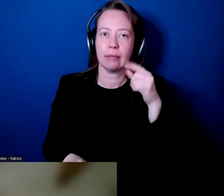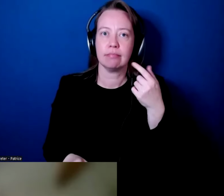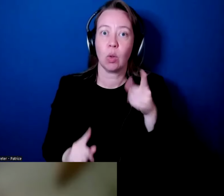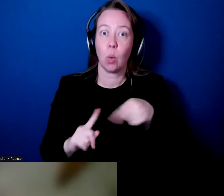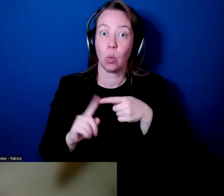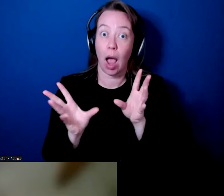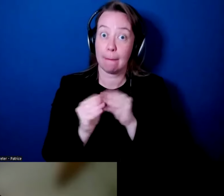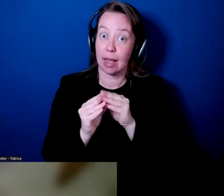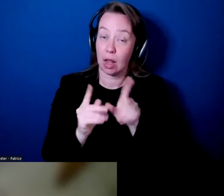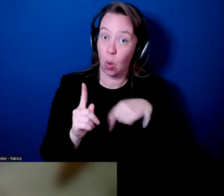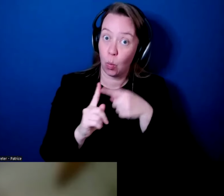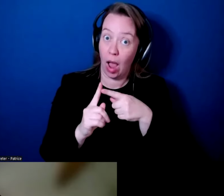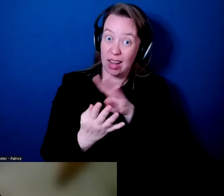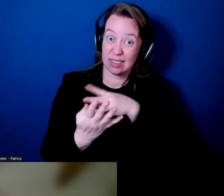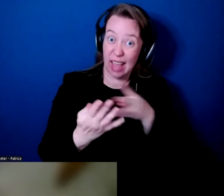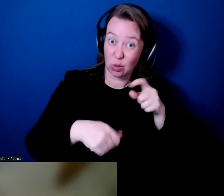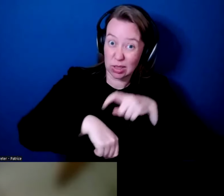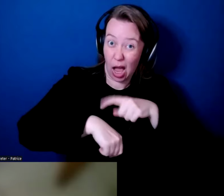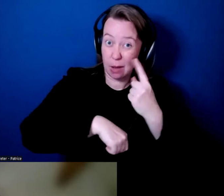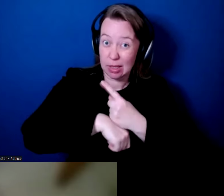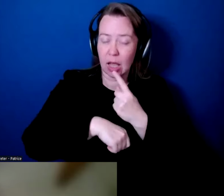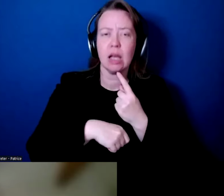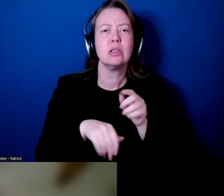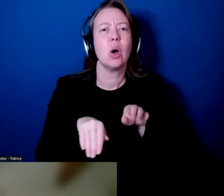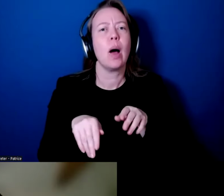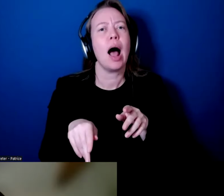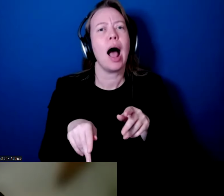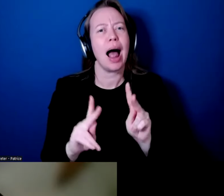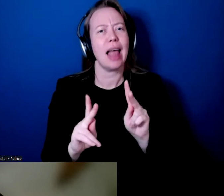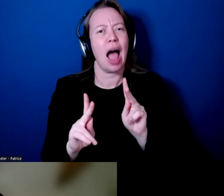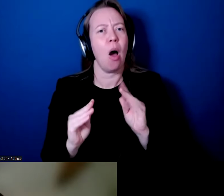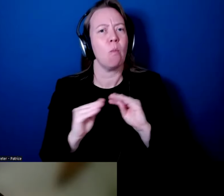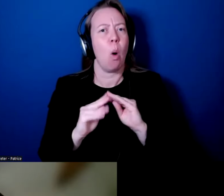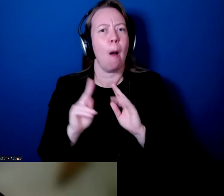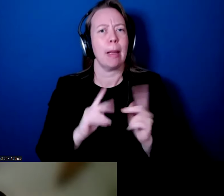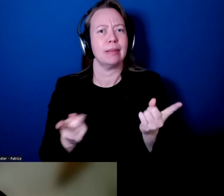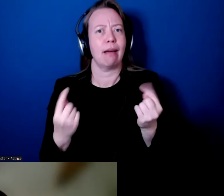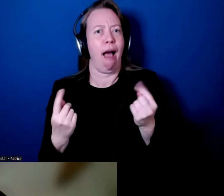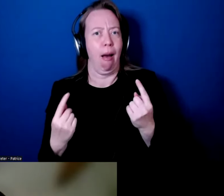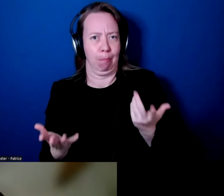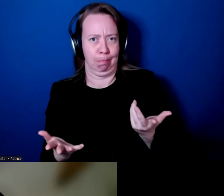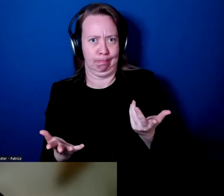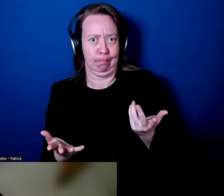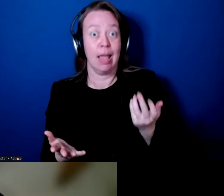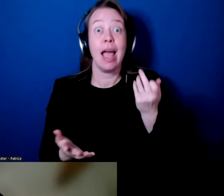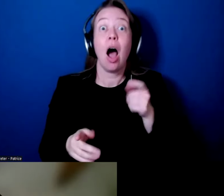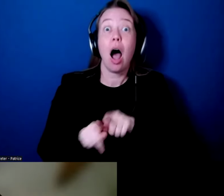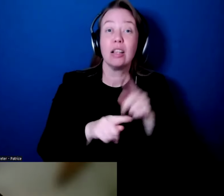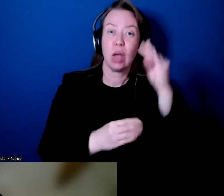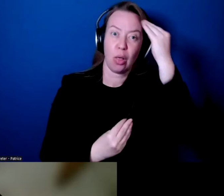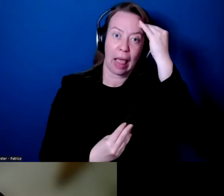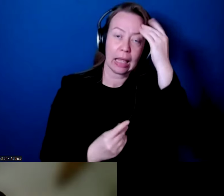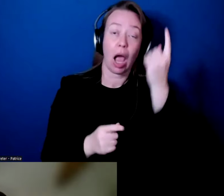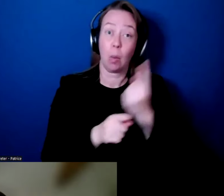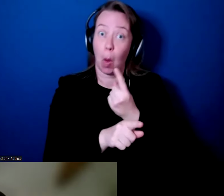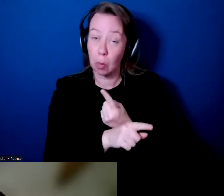are scheduled to allow for different opportunities to participate, but also if it's appropriate and there's opportunity,